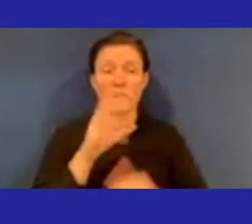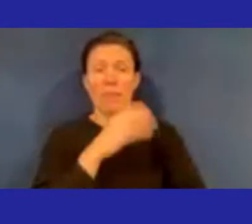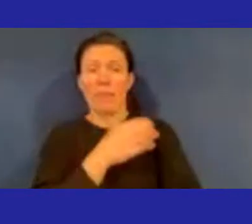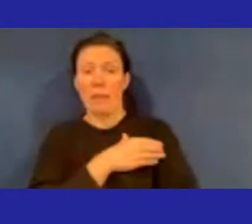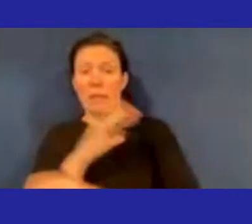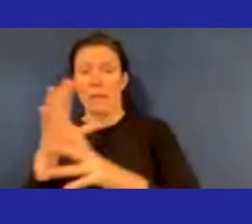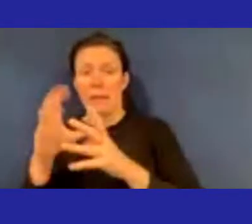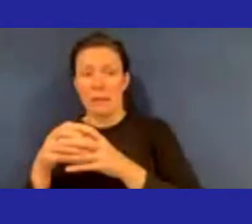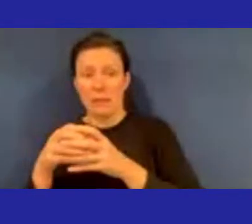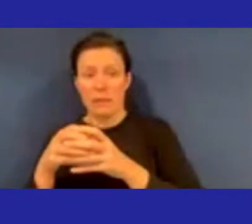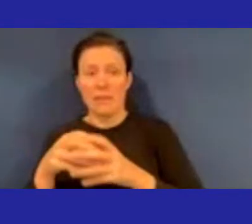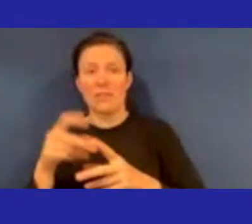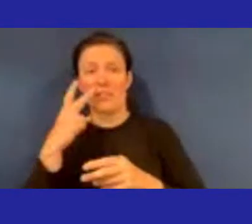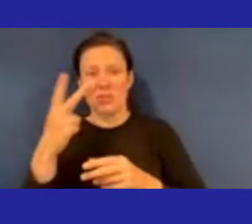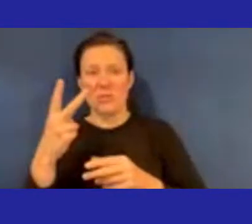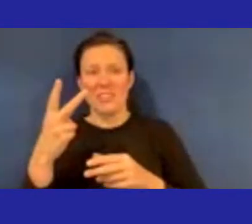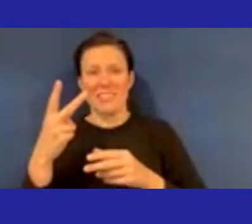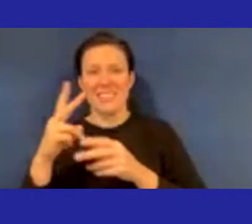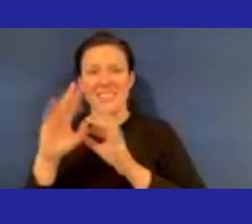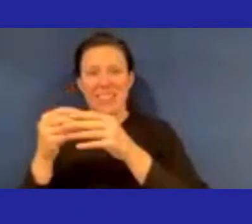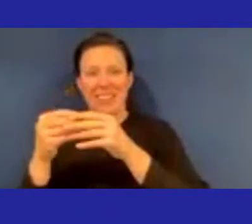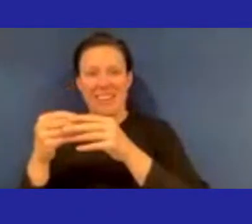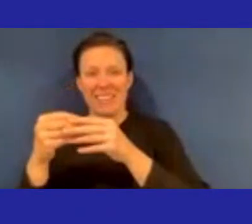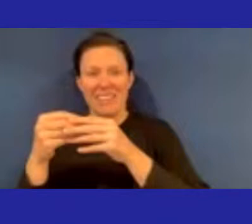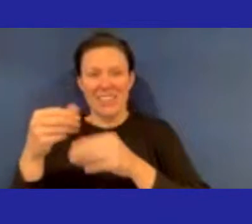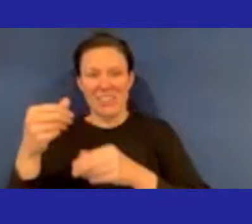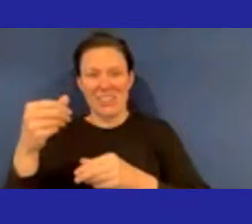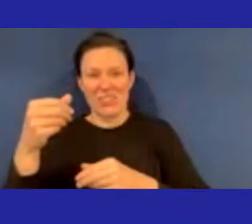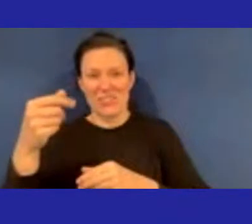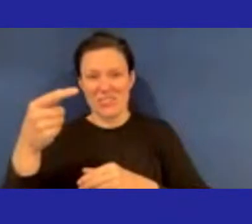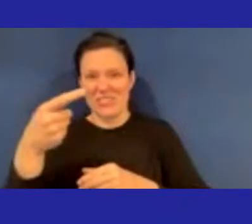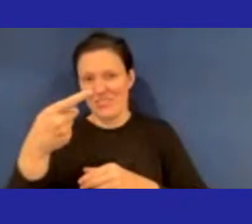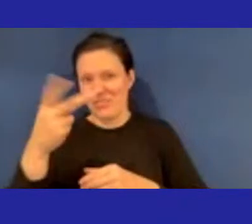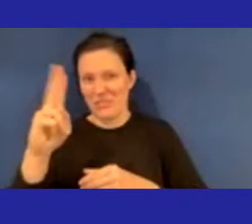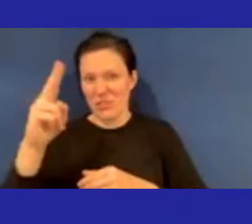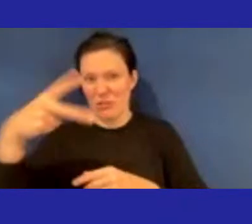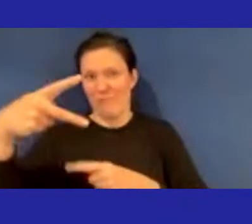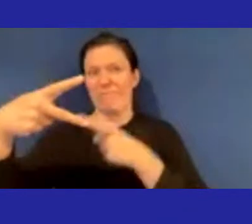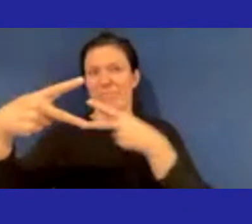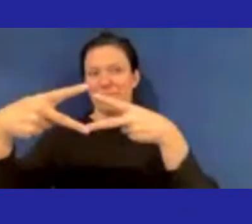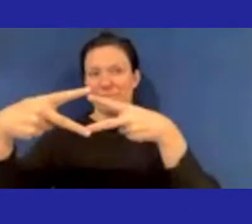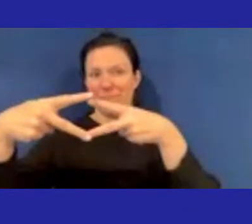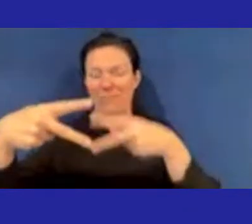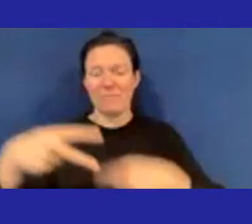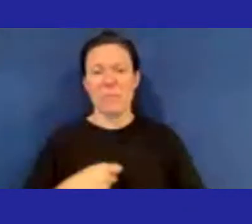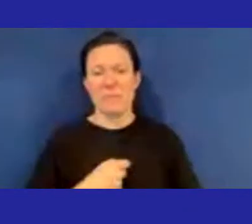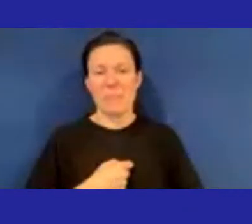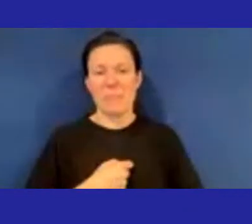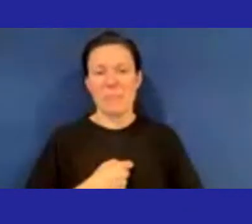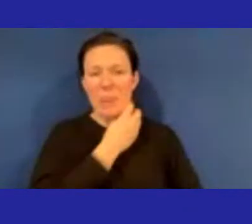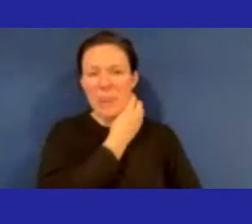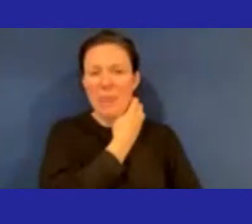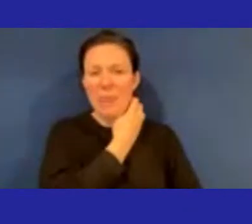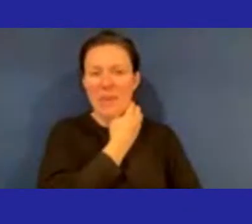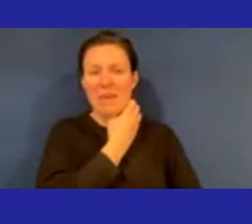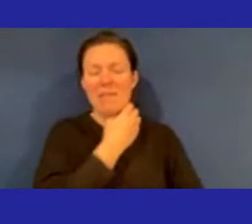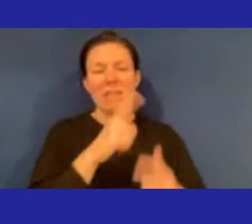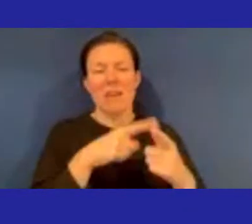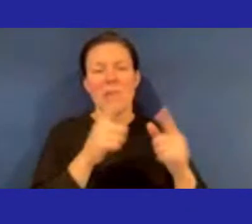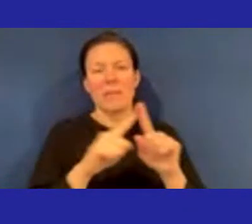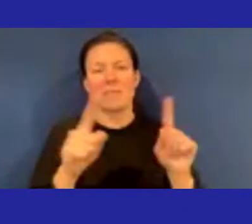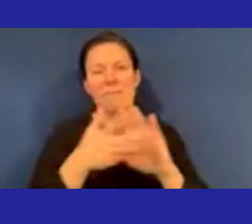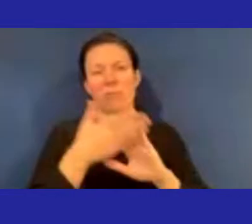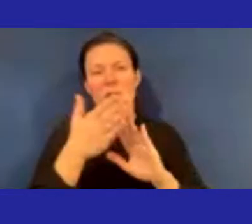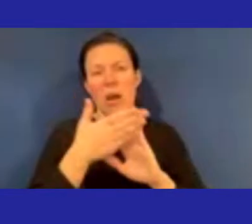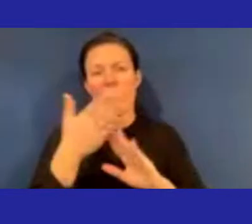clinical metric there. Dr. Katz is the one you're talking about. Right. And then these are the different operational